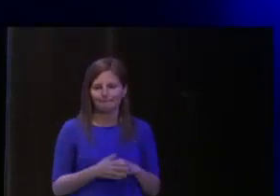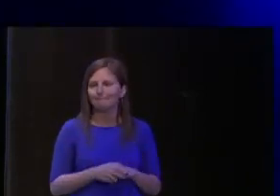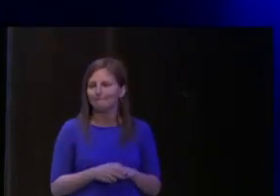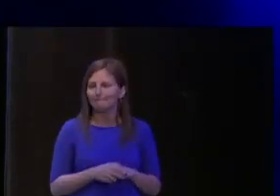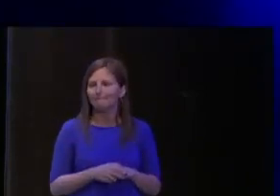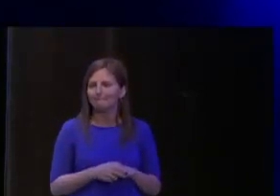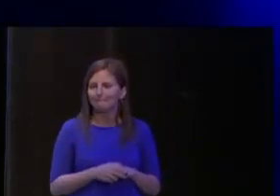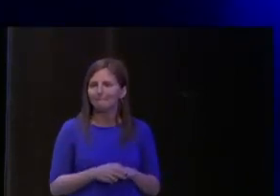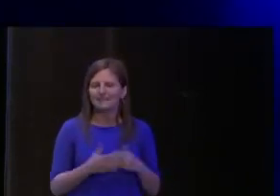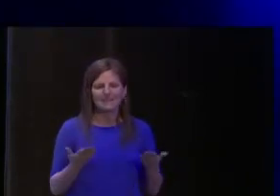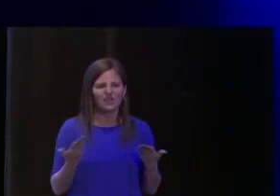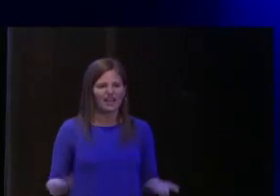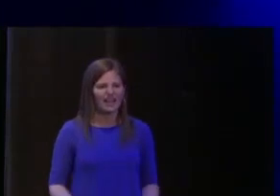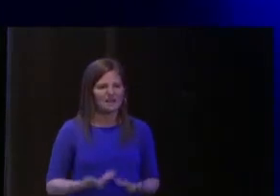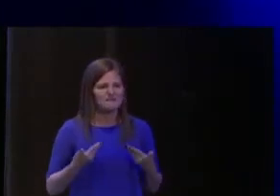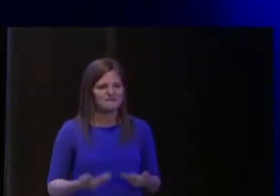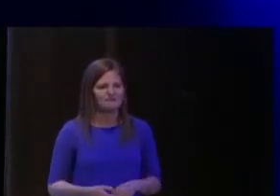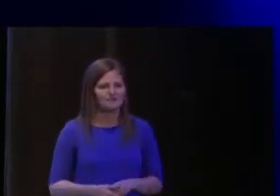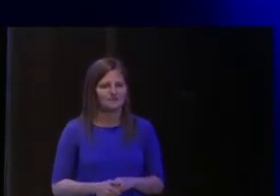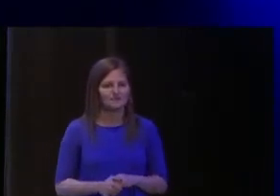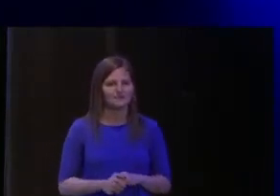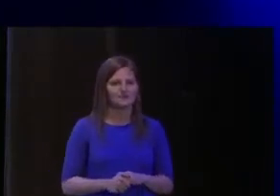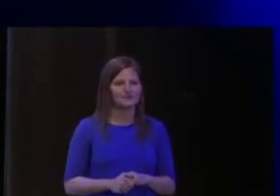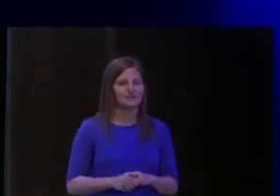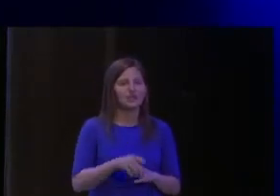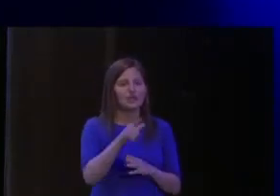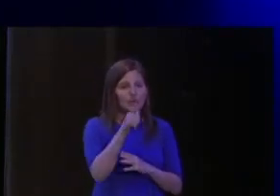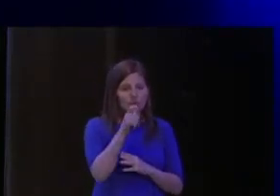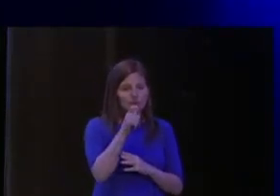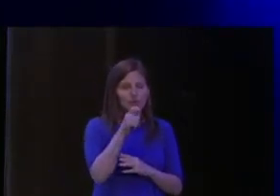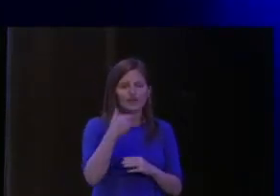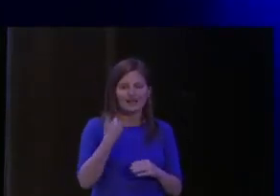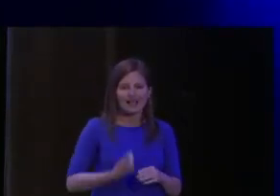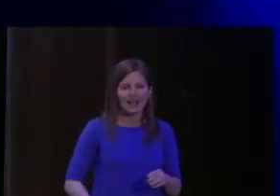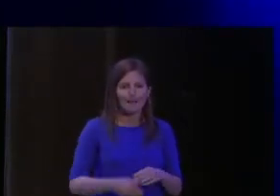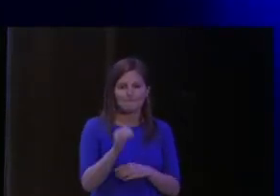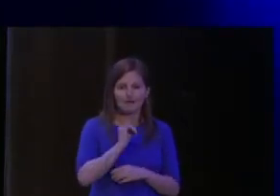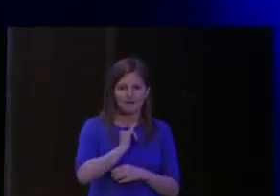am. Here I am. Here I am. Who am I